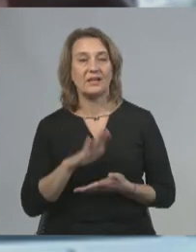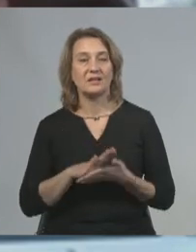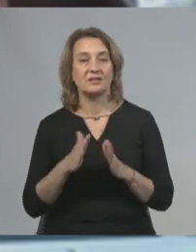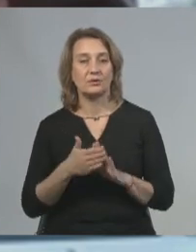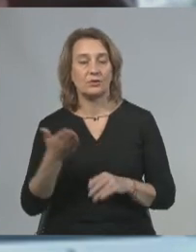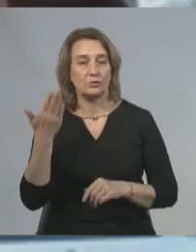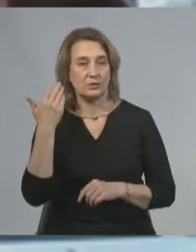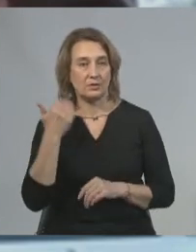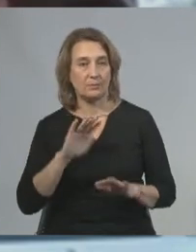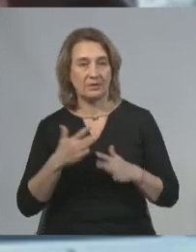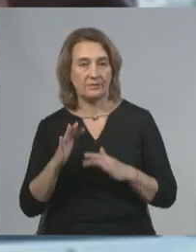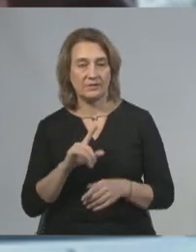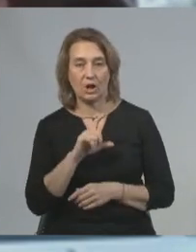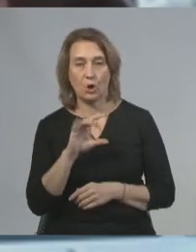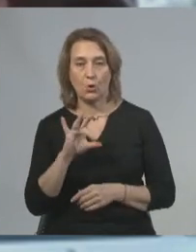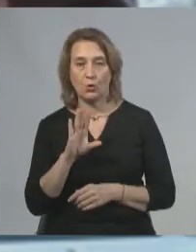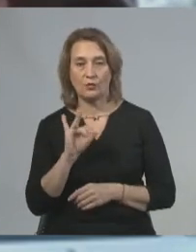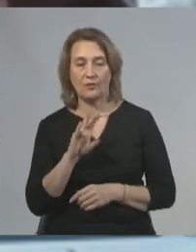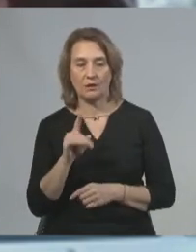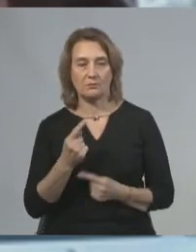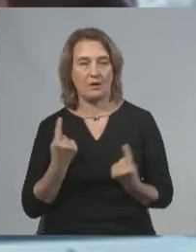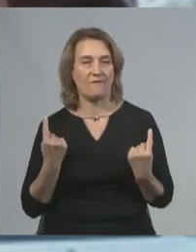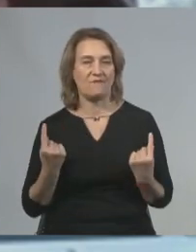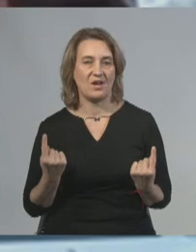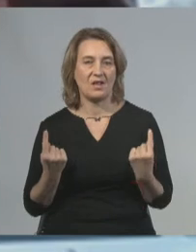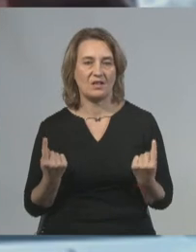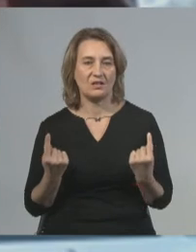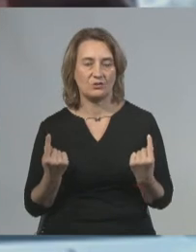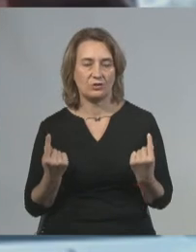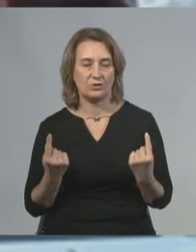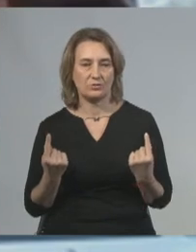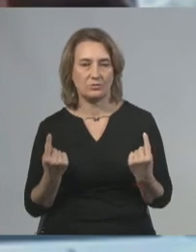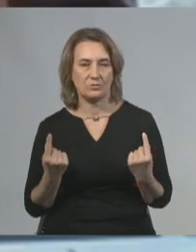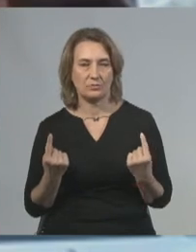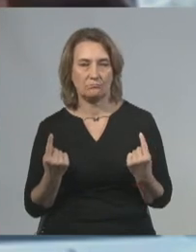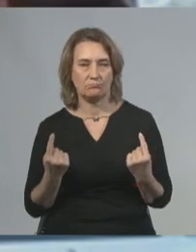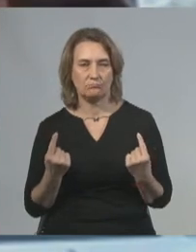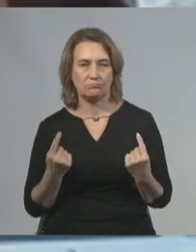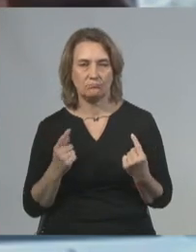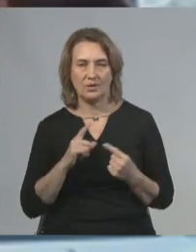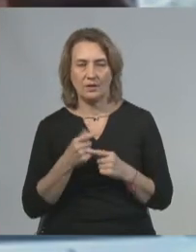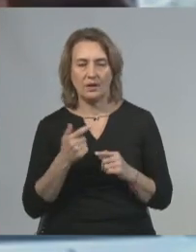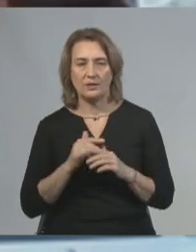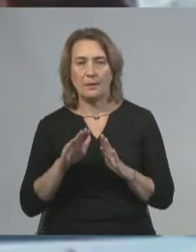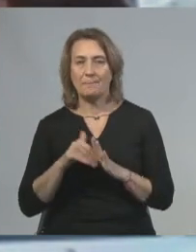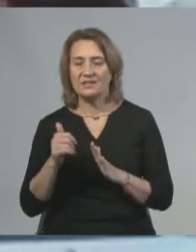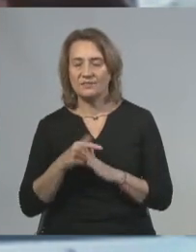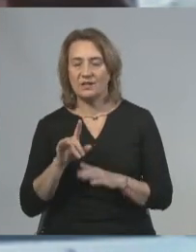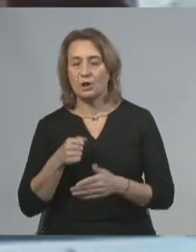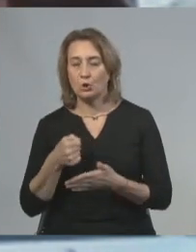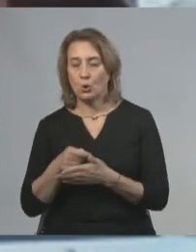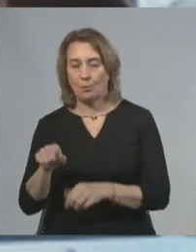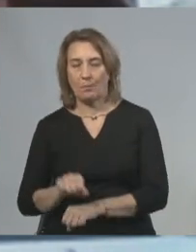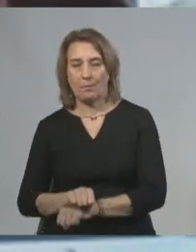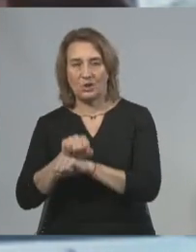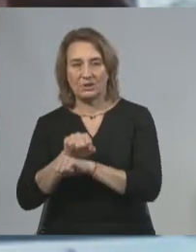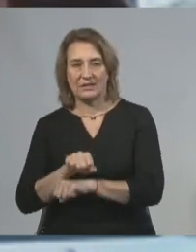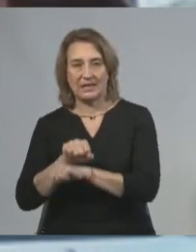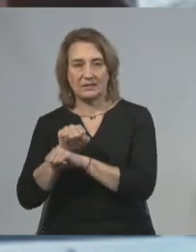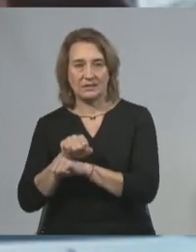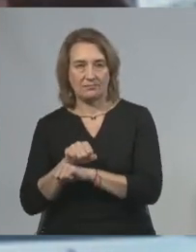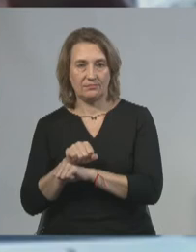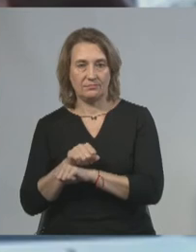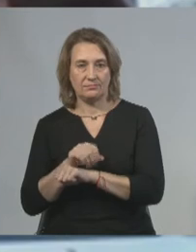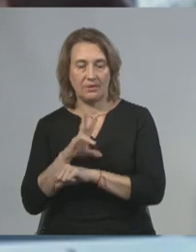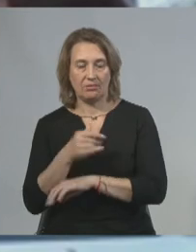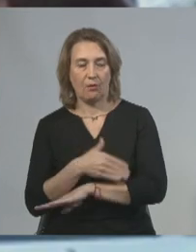a huge public response we had protests as i mentioned and we had this movement called fastima save me